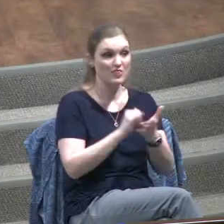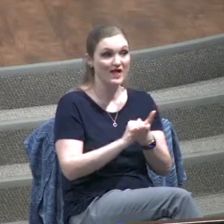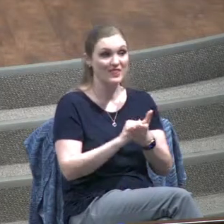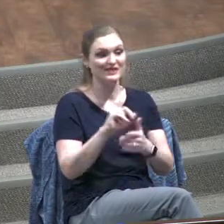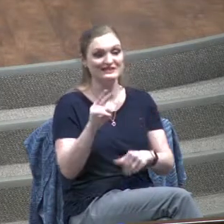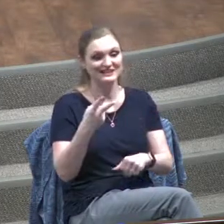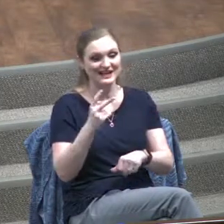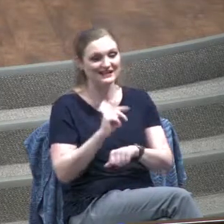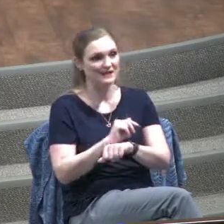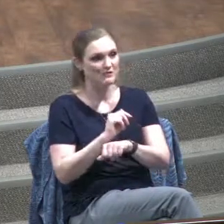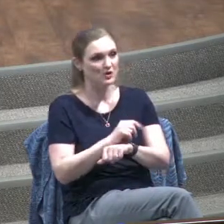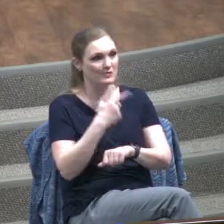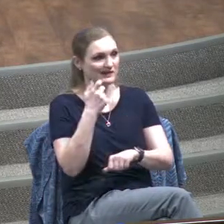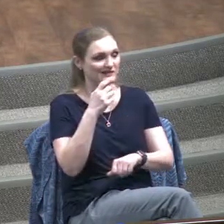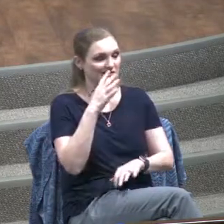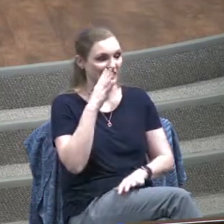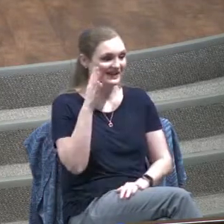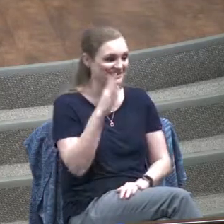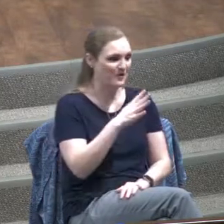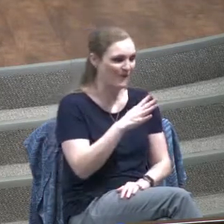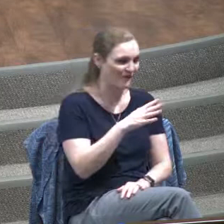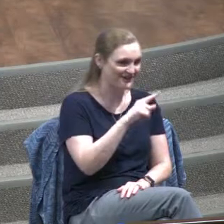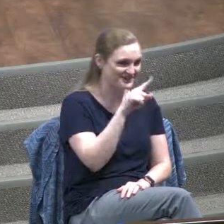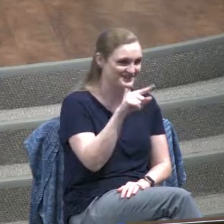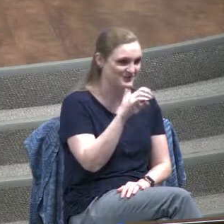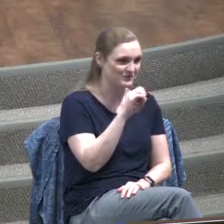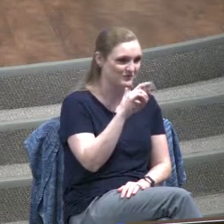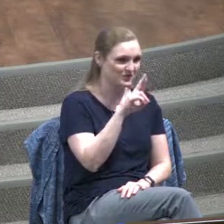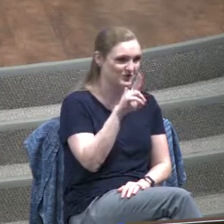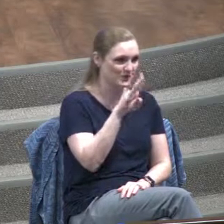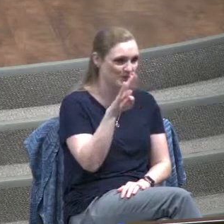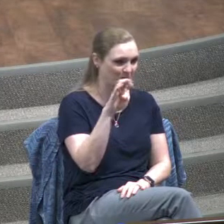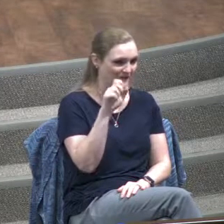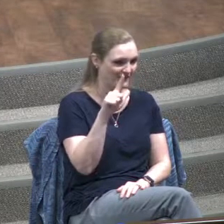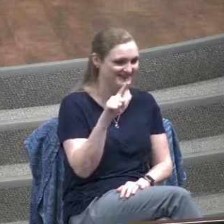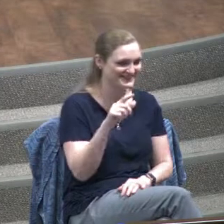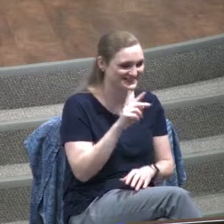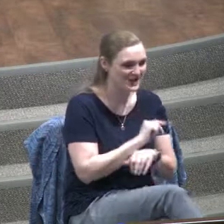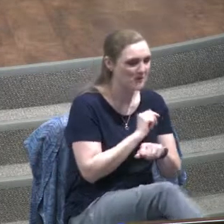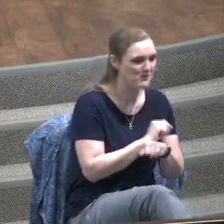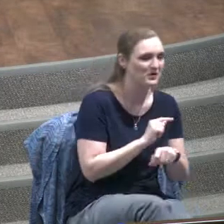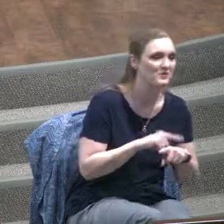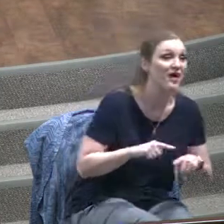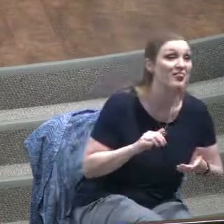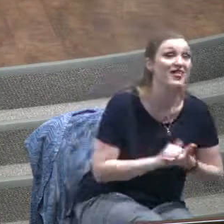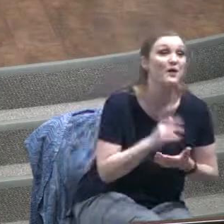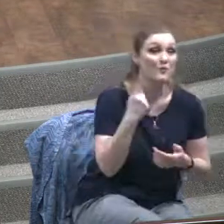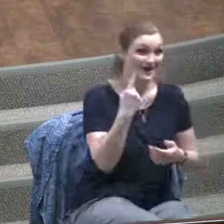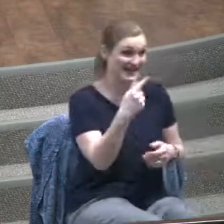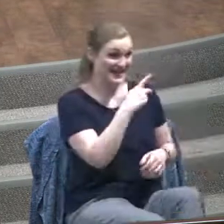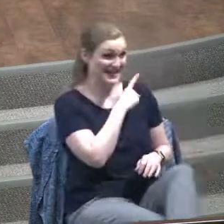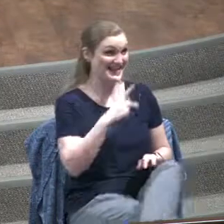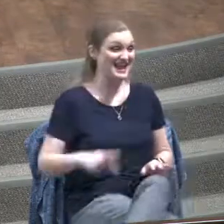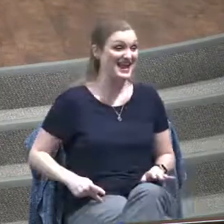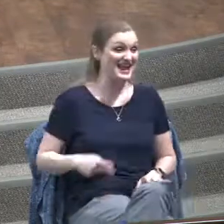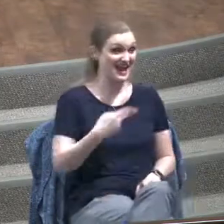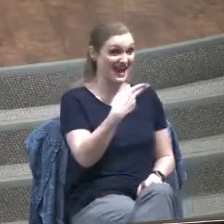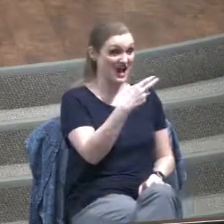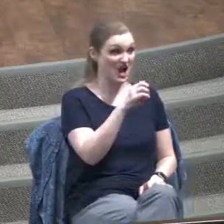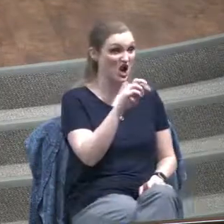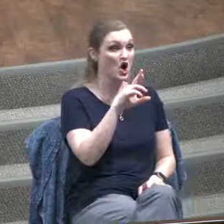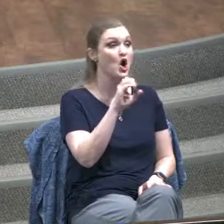second temple because they'll ignore Zerubbabel's temple. But this is King Herod's temple. This is the